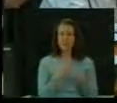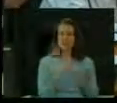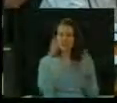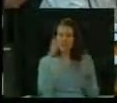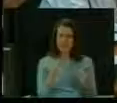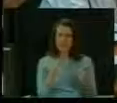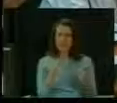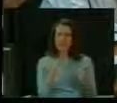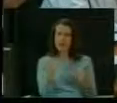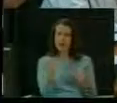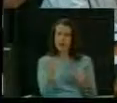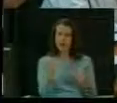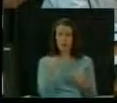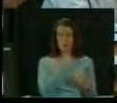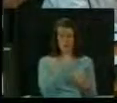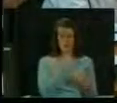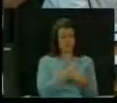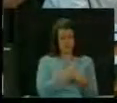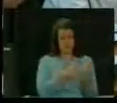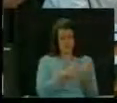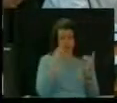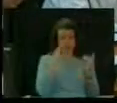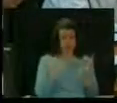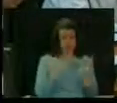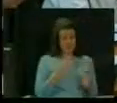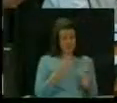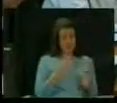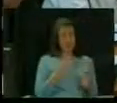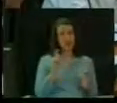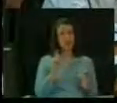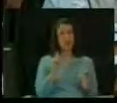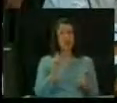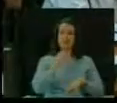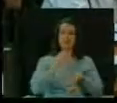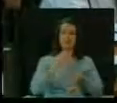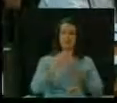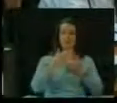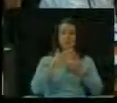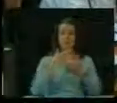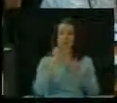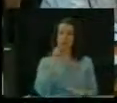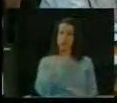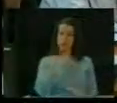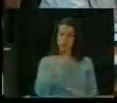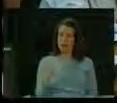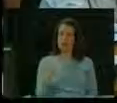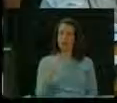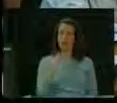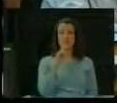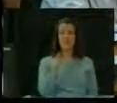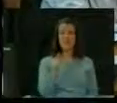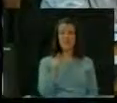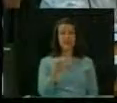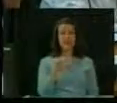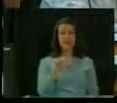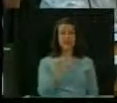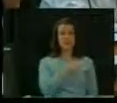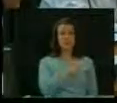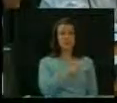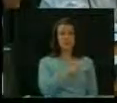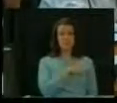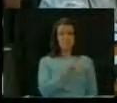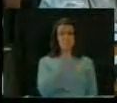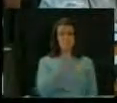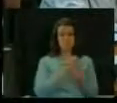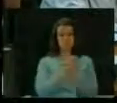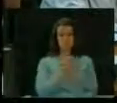to make here, and we need to make these. We need to put the rules on ourselves and have the Ethics Committee police us. And,